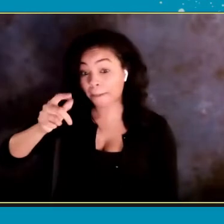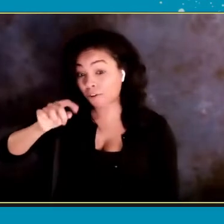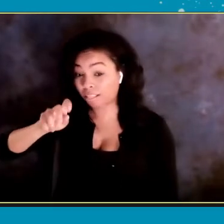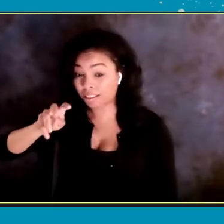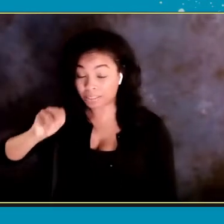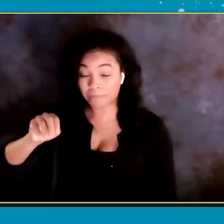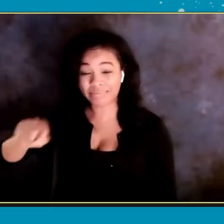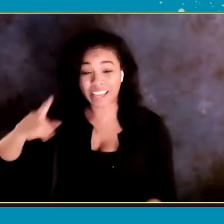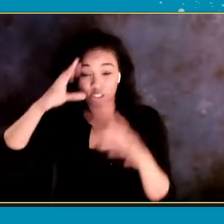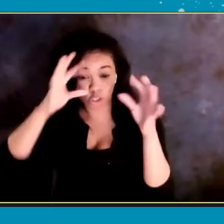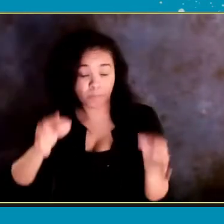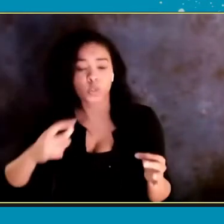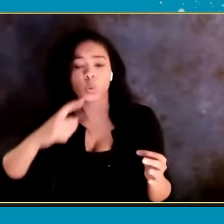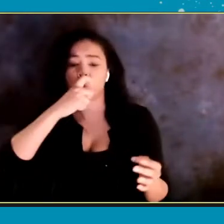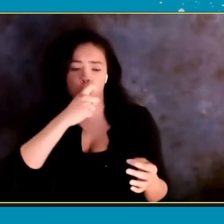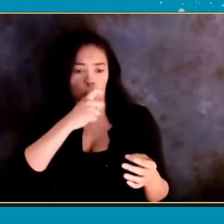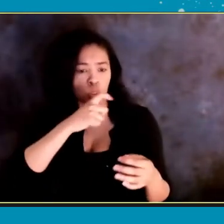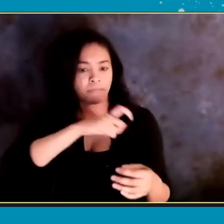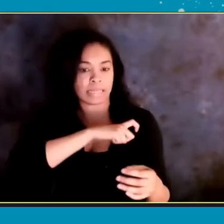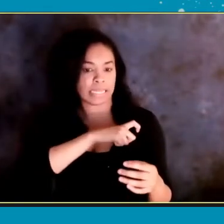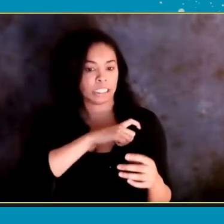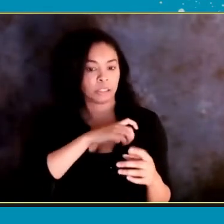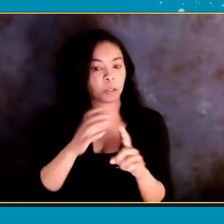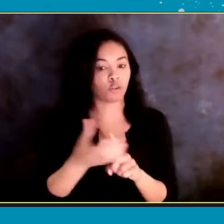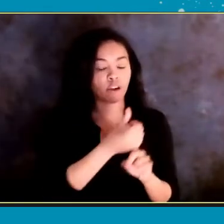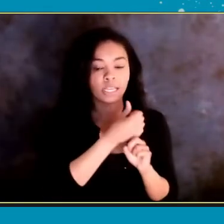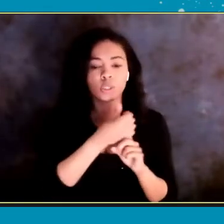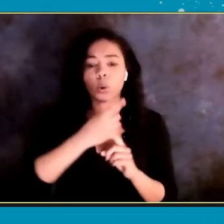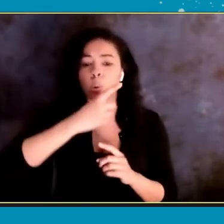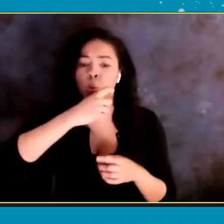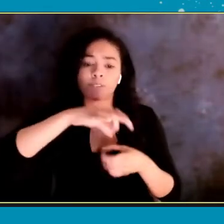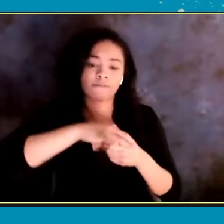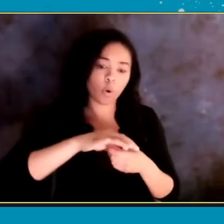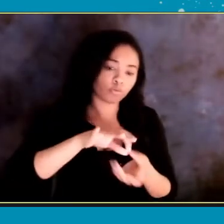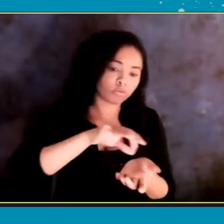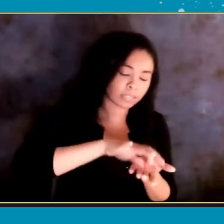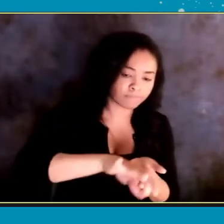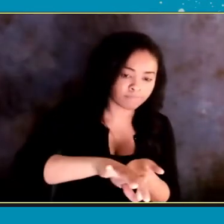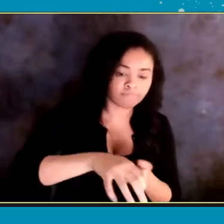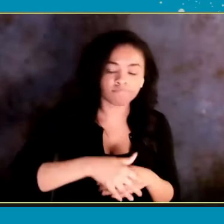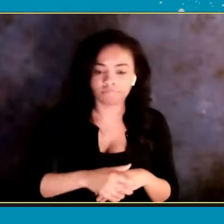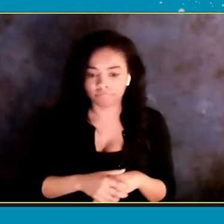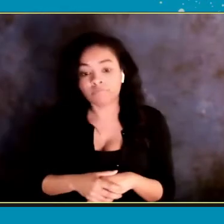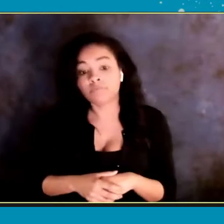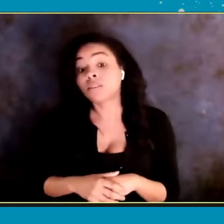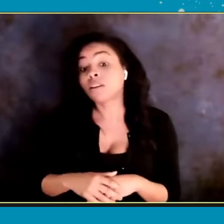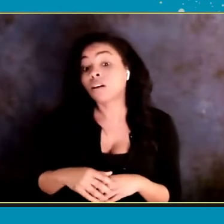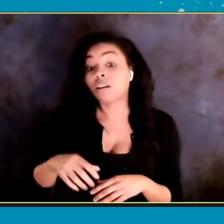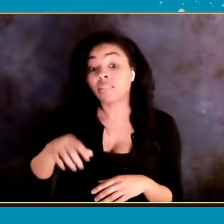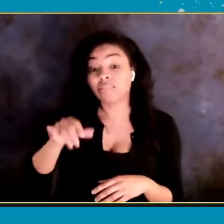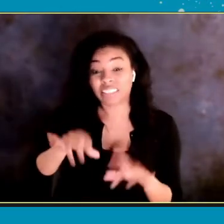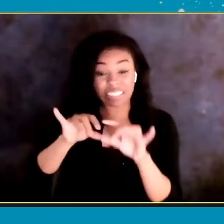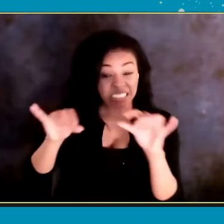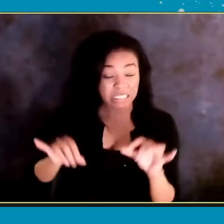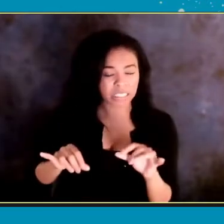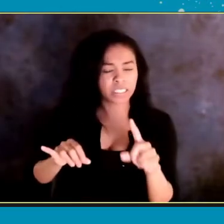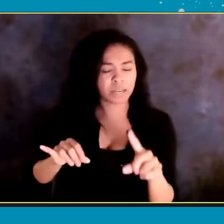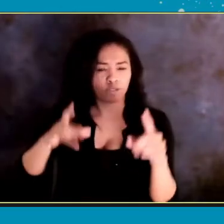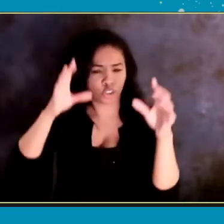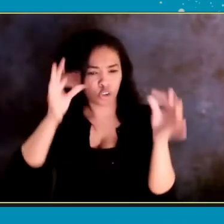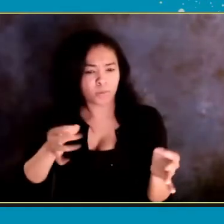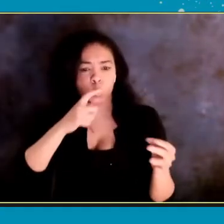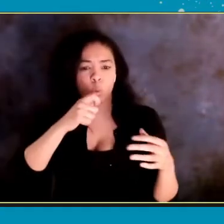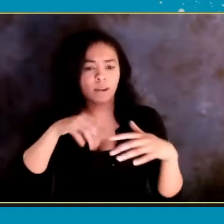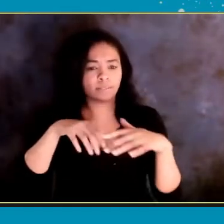police and whose votes count. Racial capitalism also determines who has access to healthcare, who can